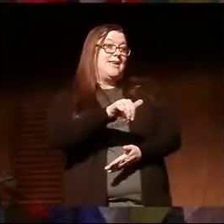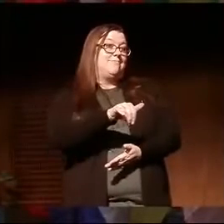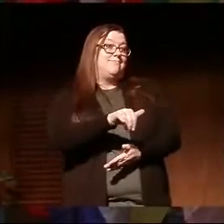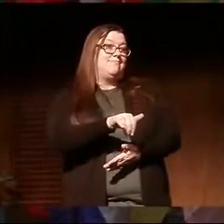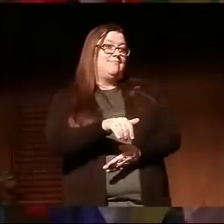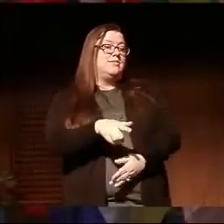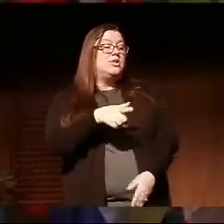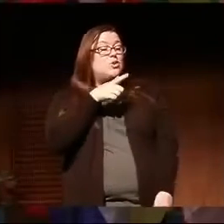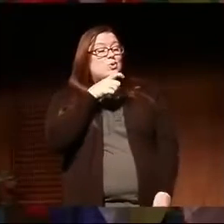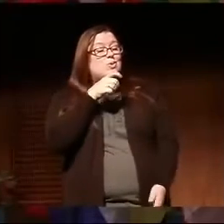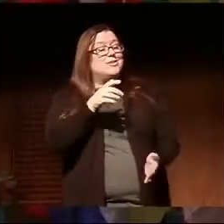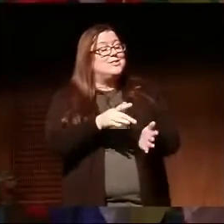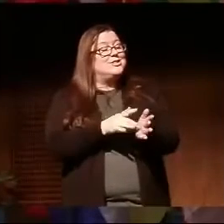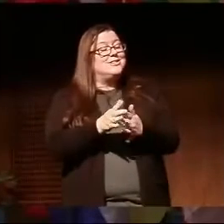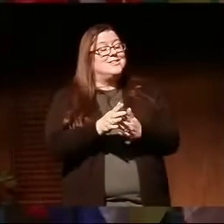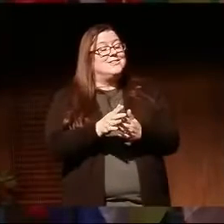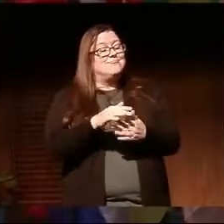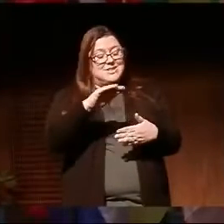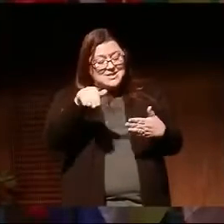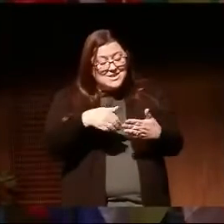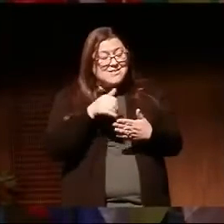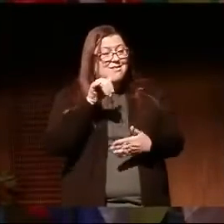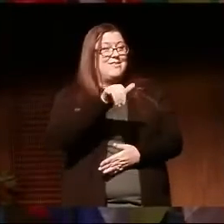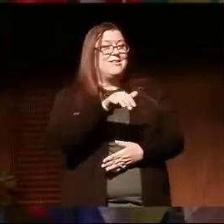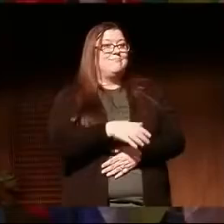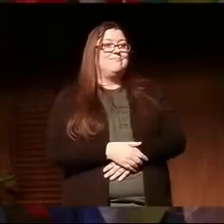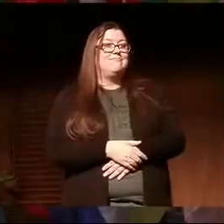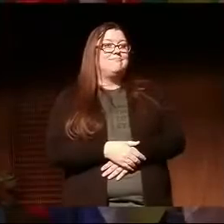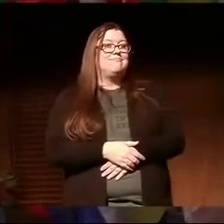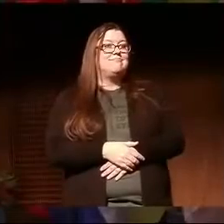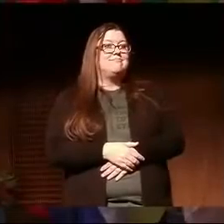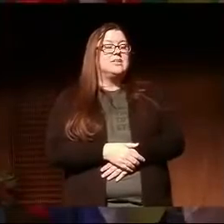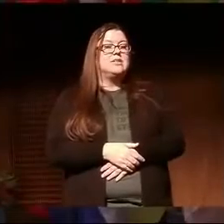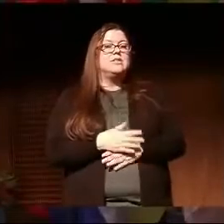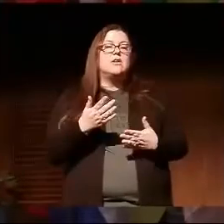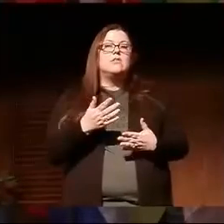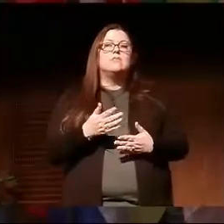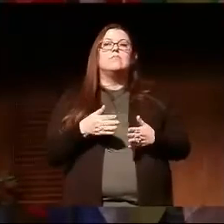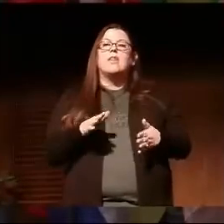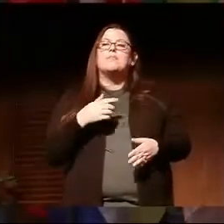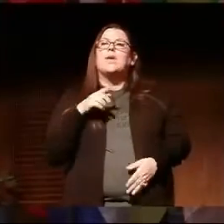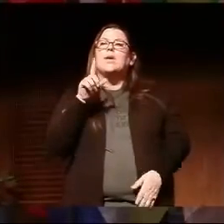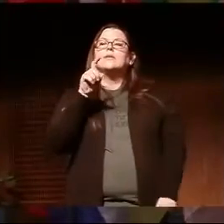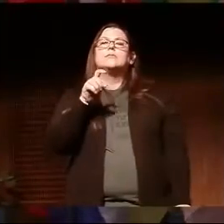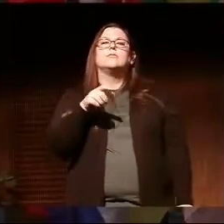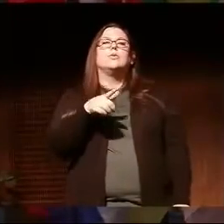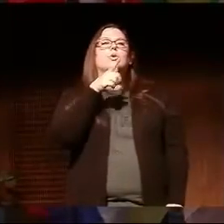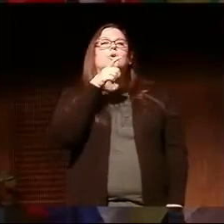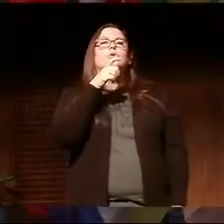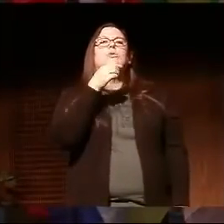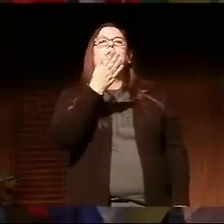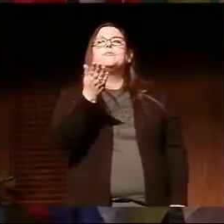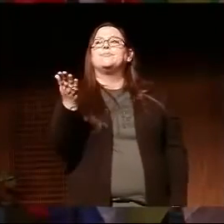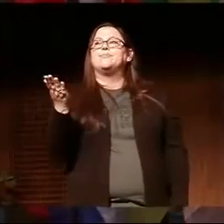Who is Jesus? He's all of these things. And so, let me just ask, who are you, my